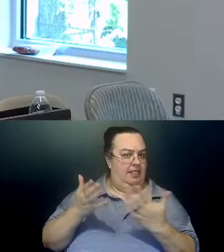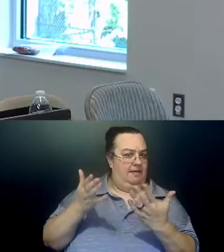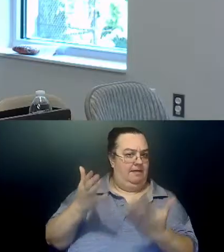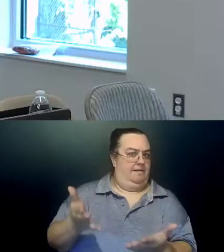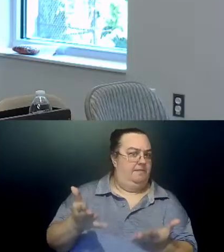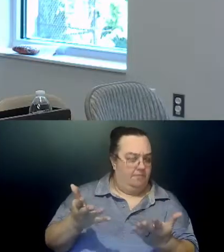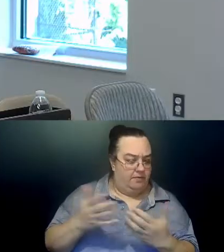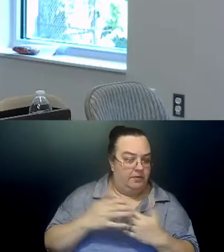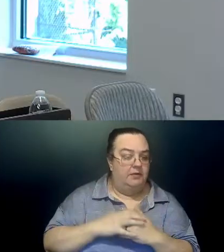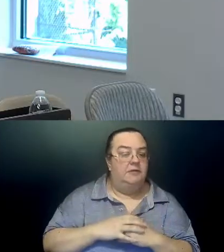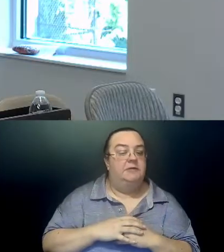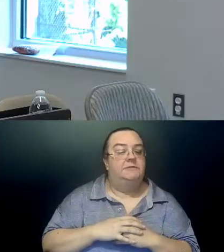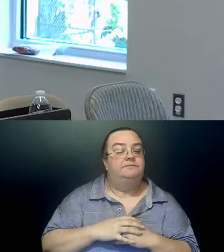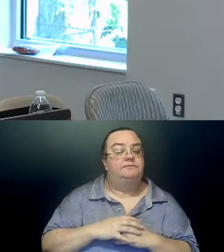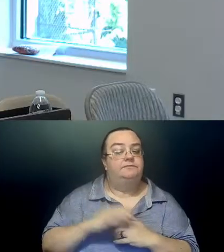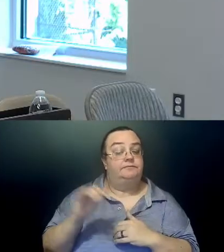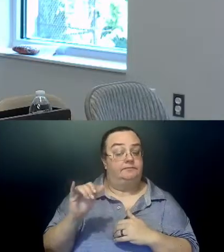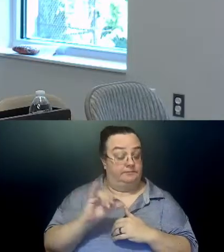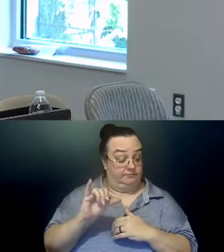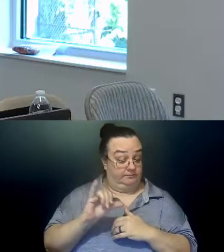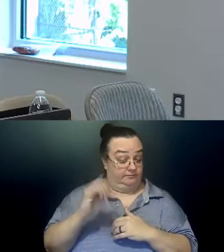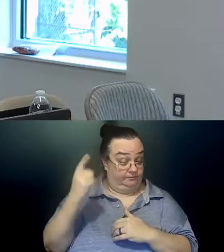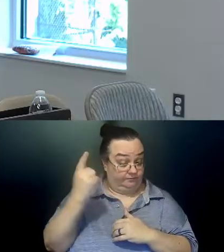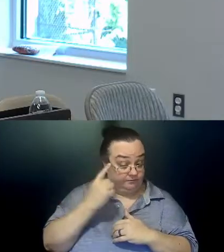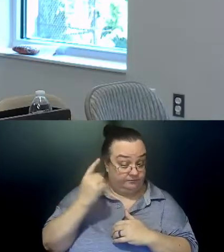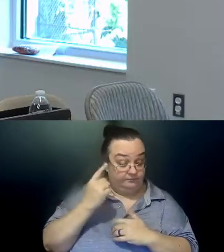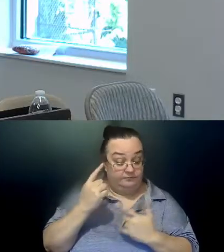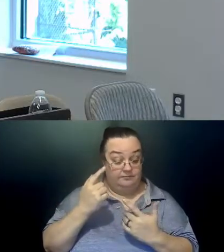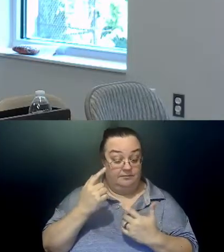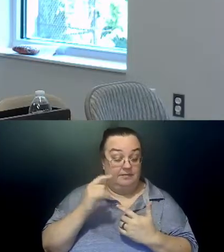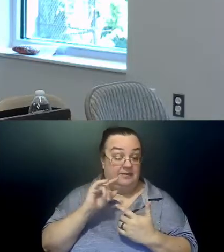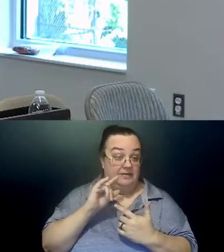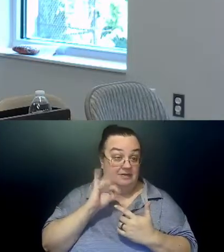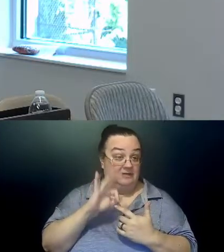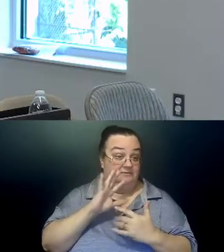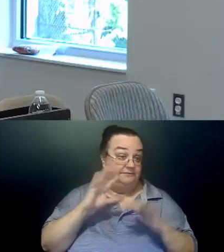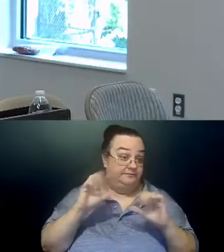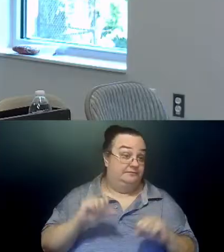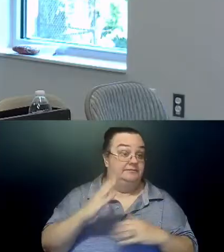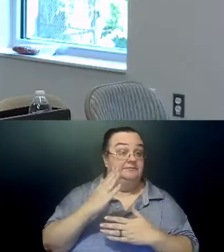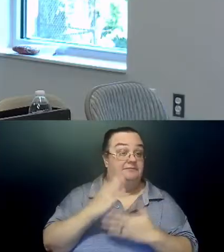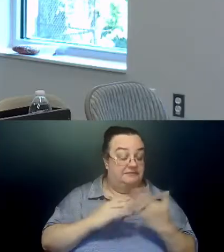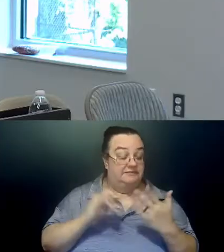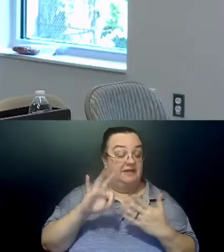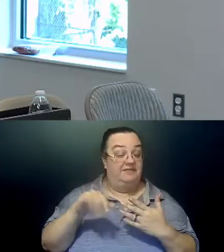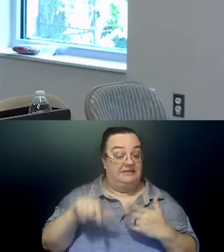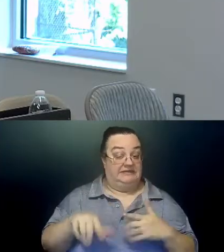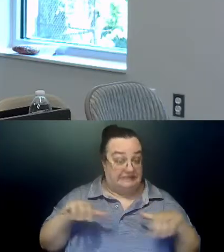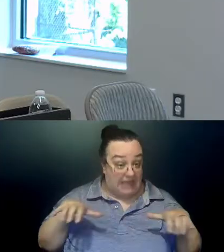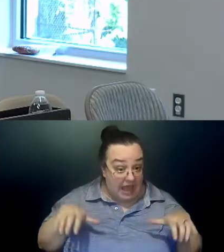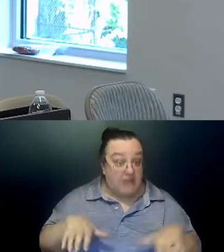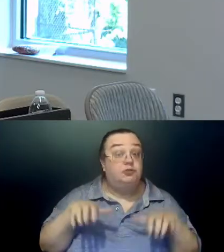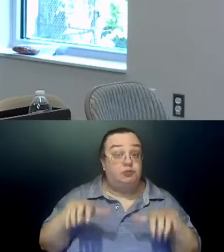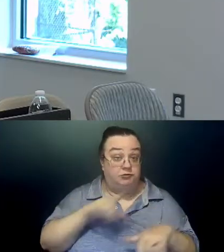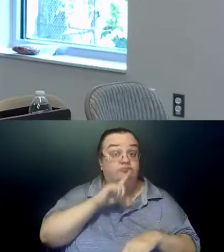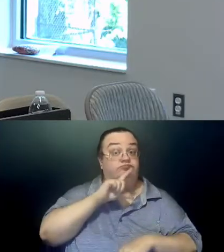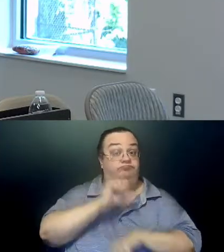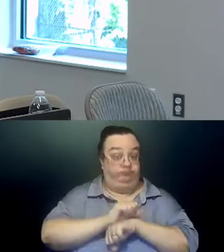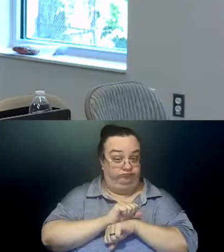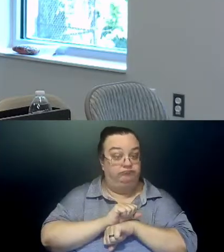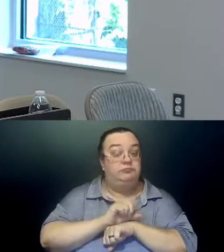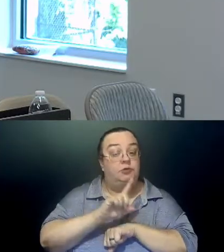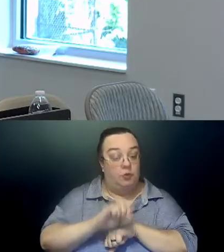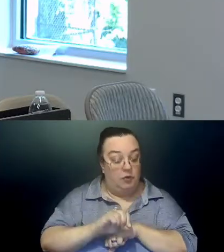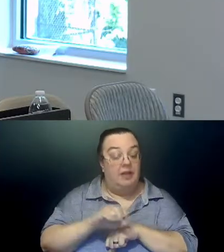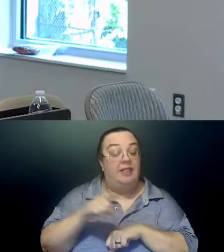and if there is a way, if some of these actions are already being taken, that they can be acted